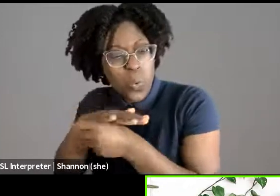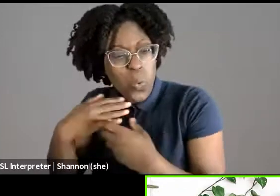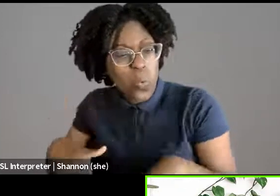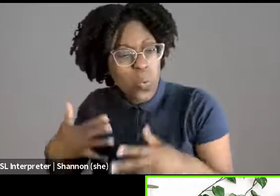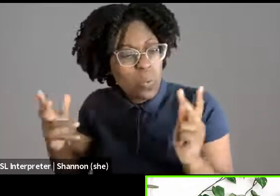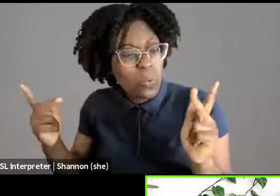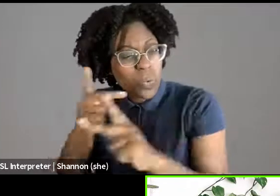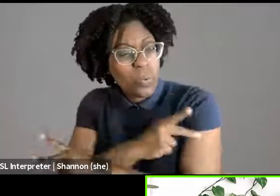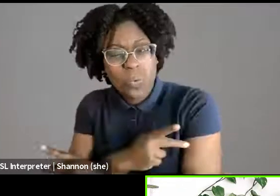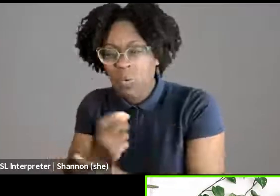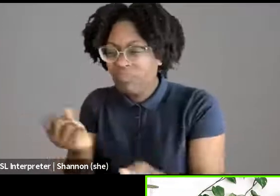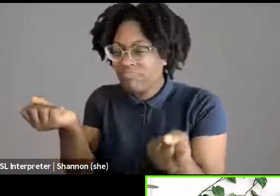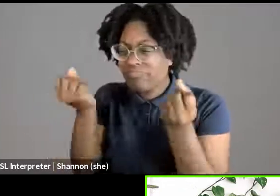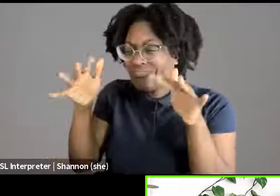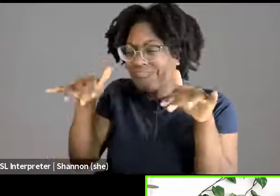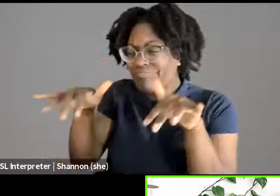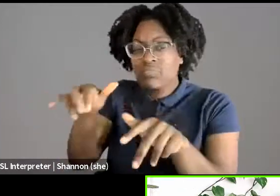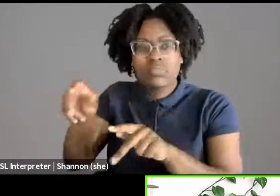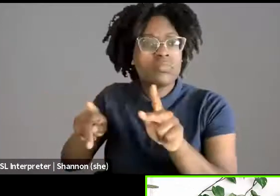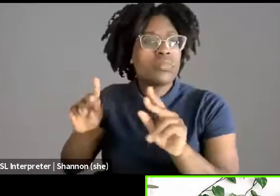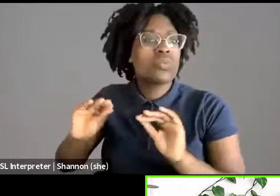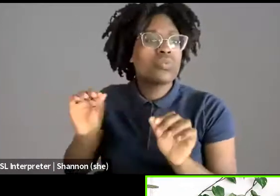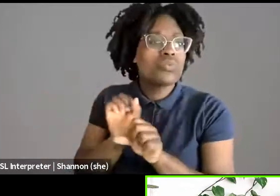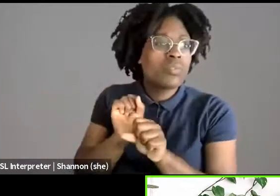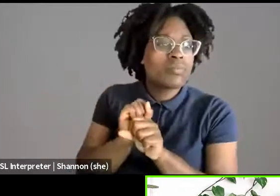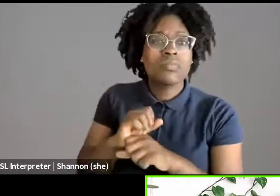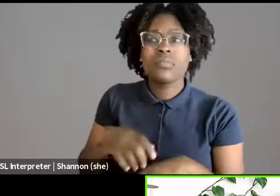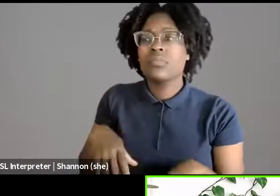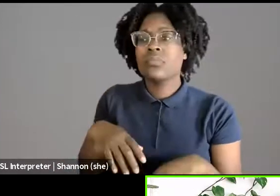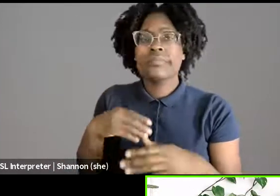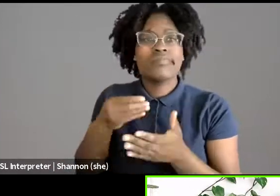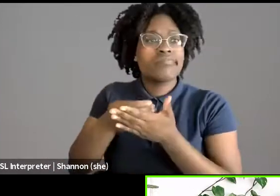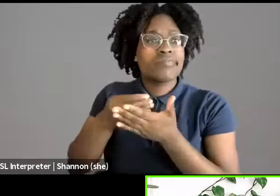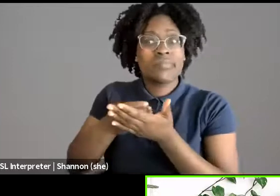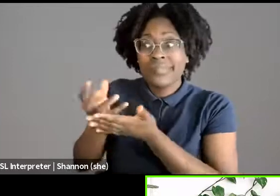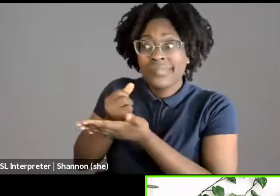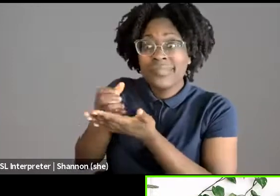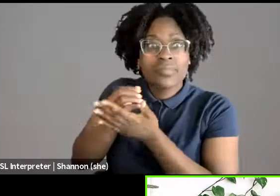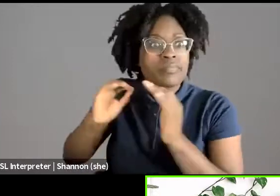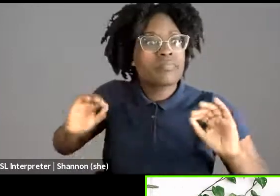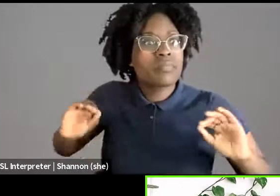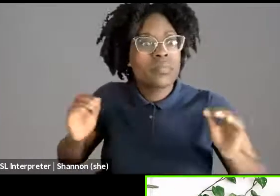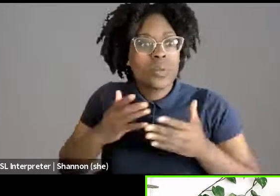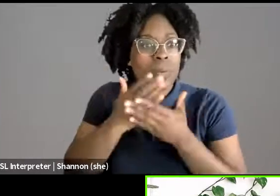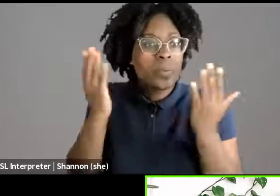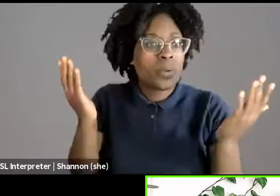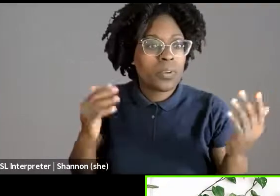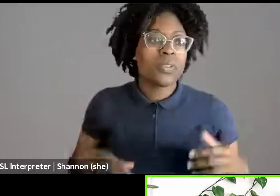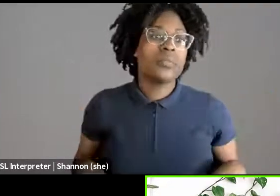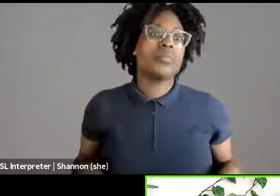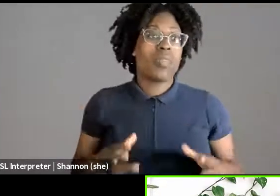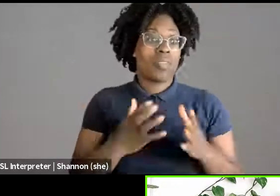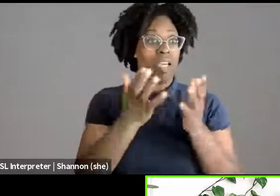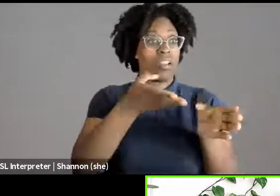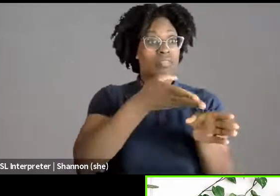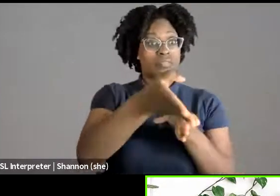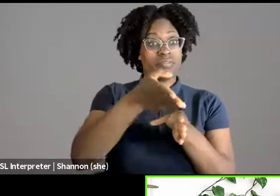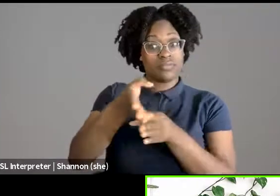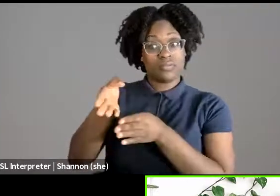incomes. A lot of the sectors that employ women of color,